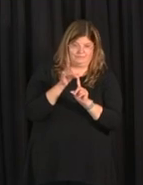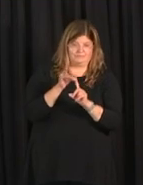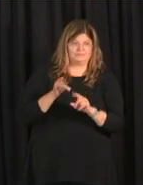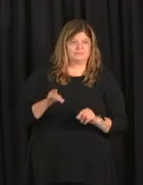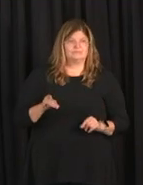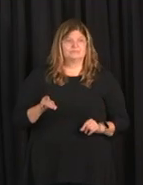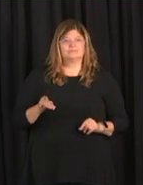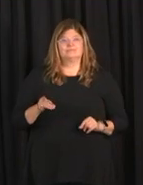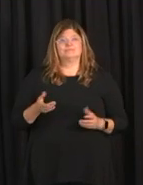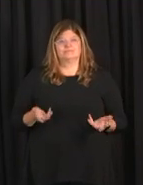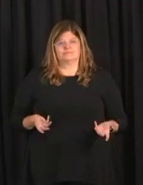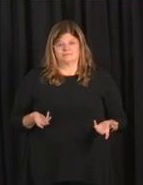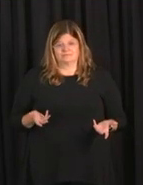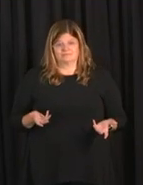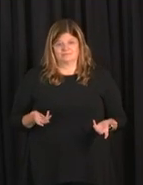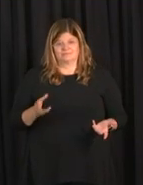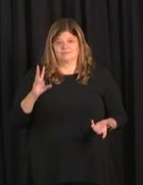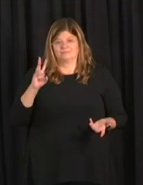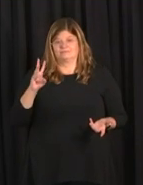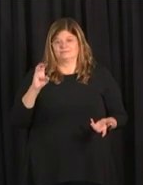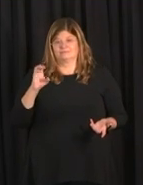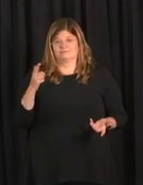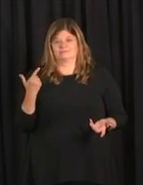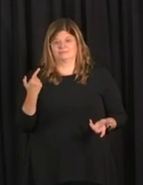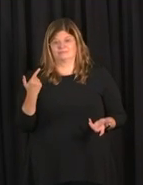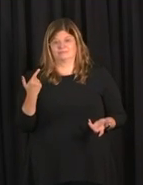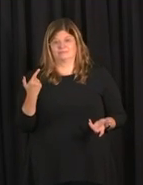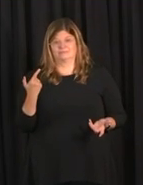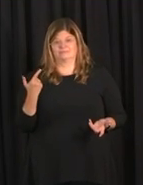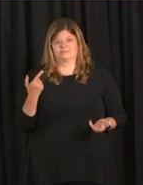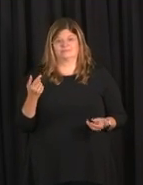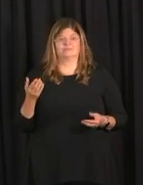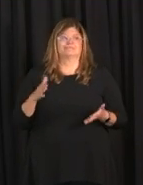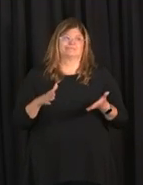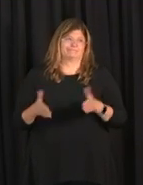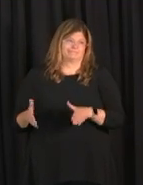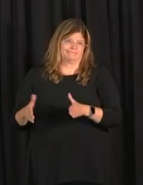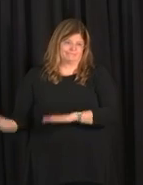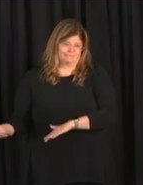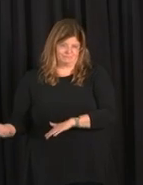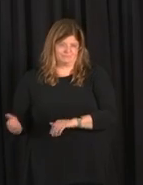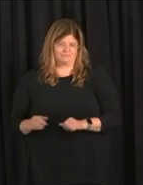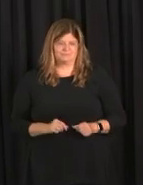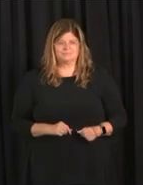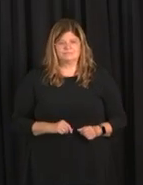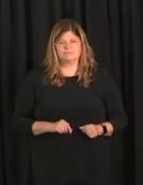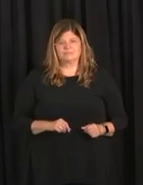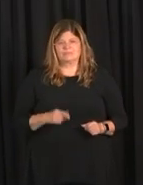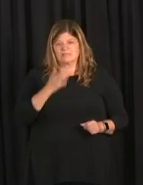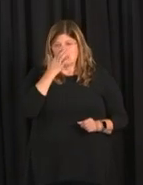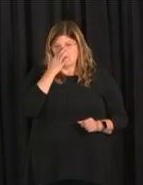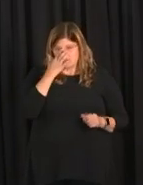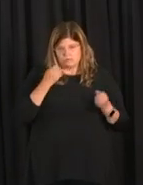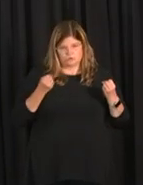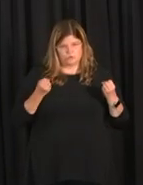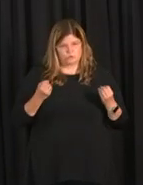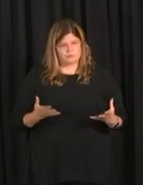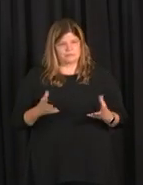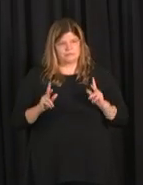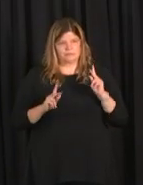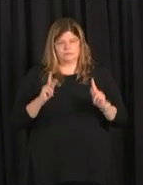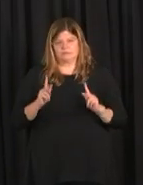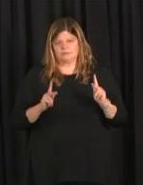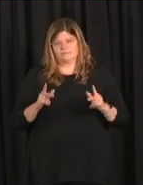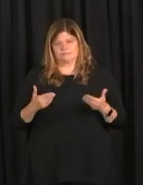virus, and 621 people have died. So we've lost too many people.